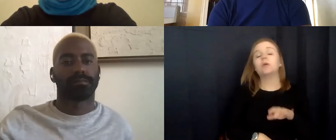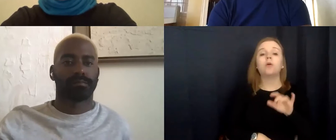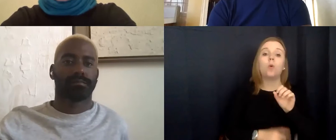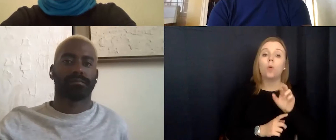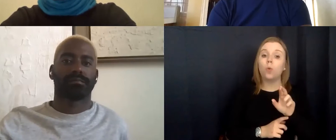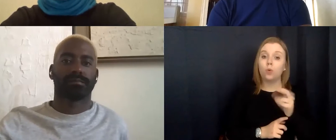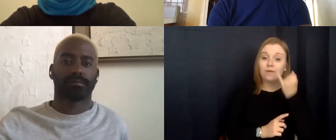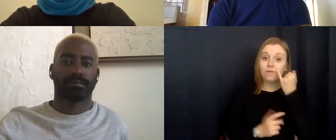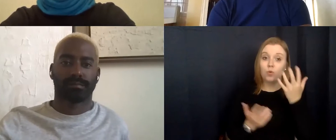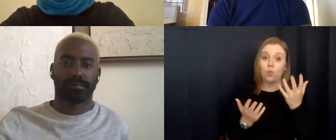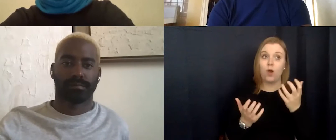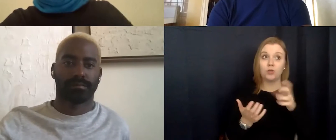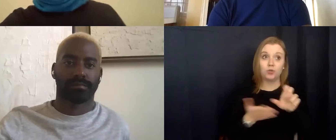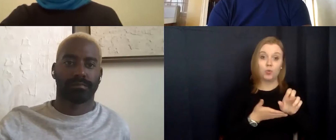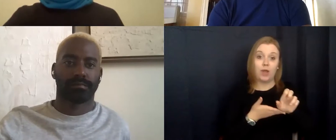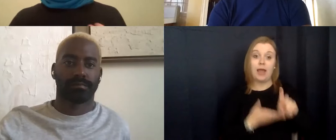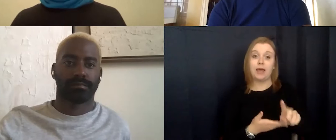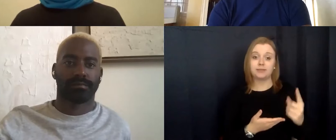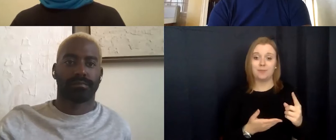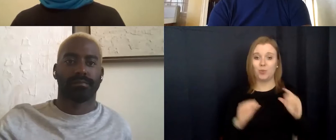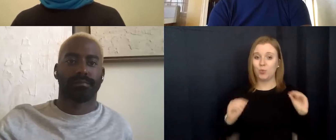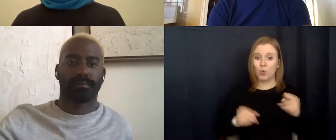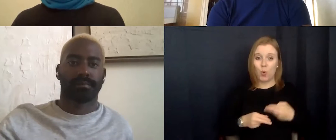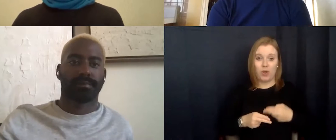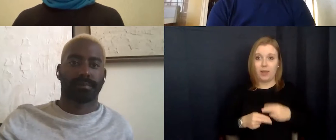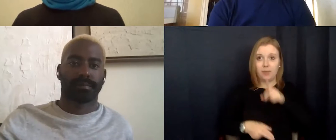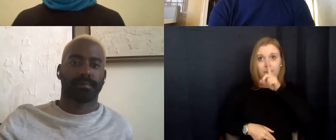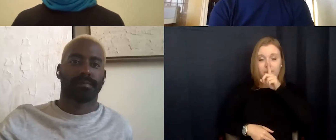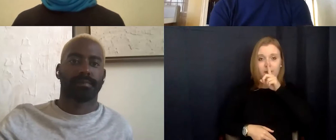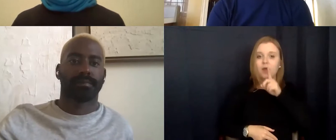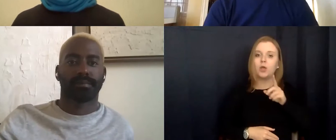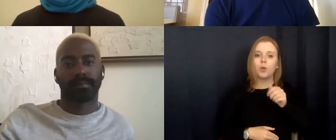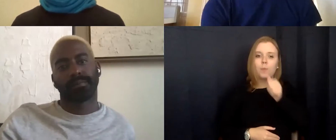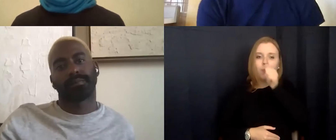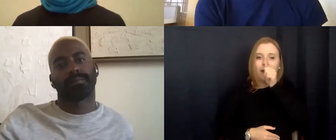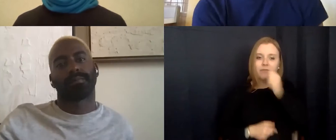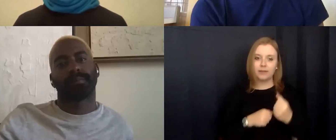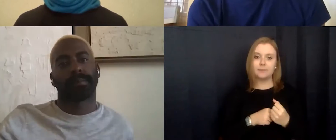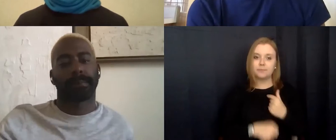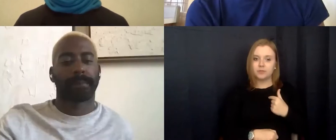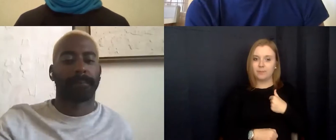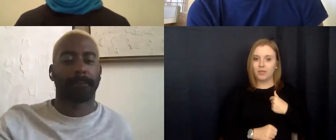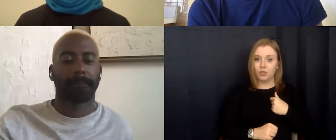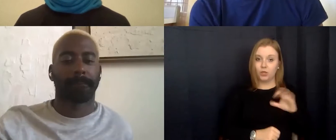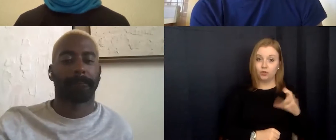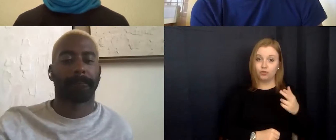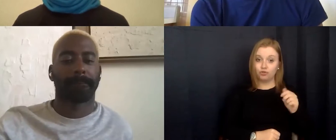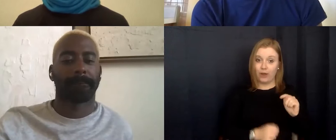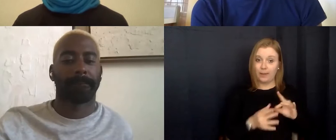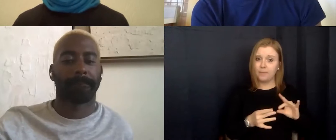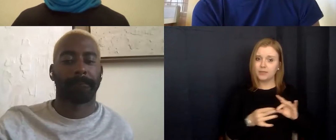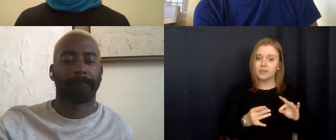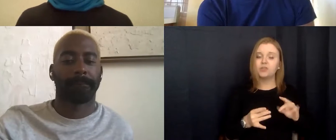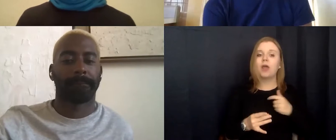ask something anonymously, you can also write to me privately in the chat and I can ask on your